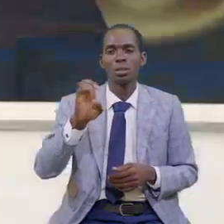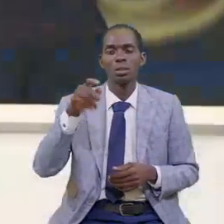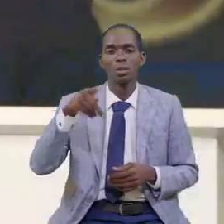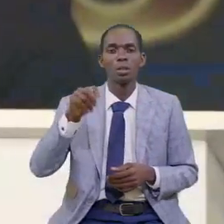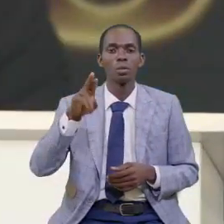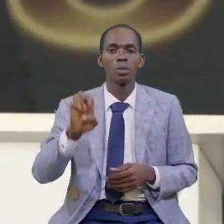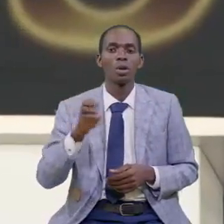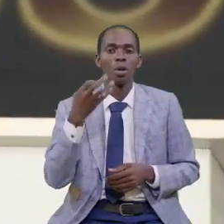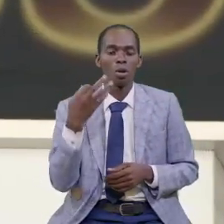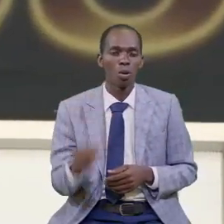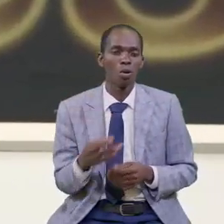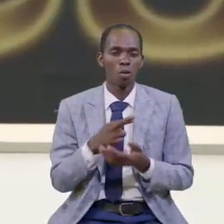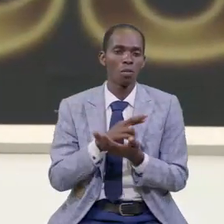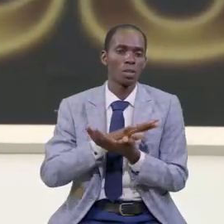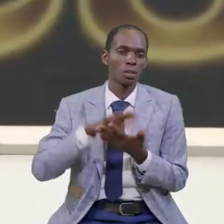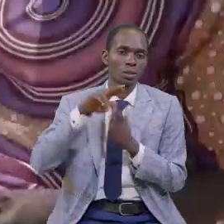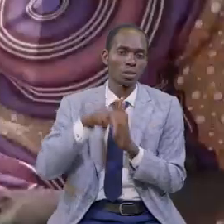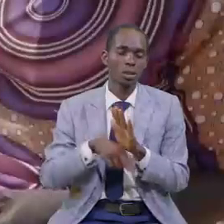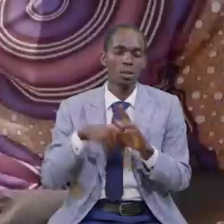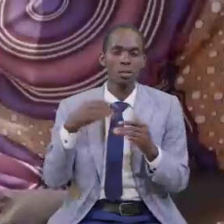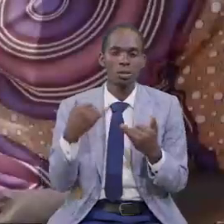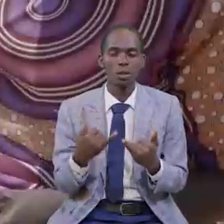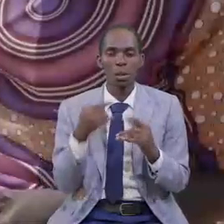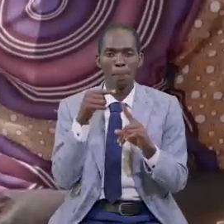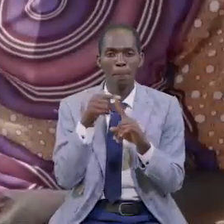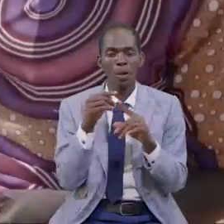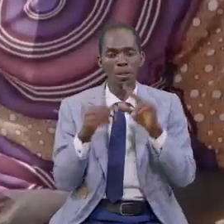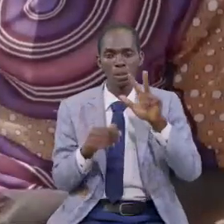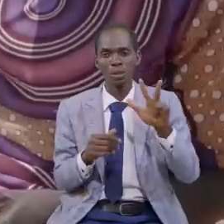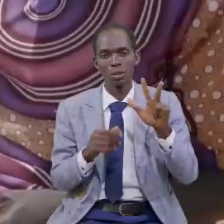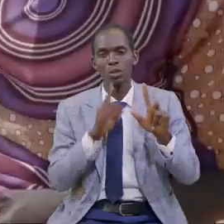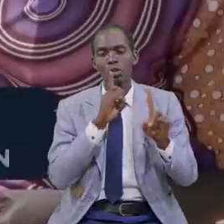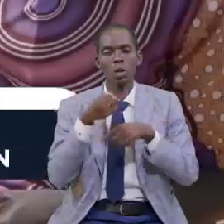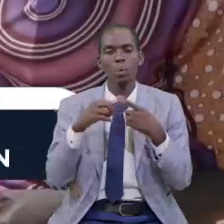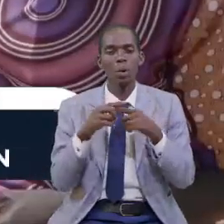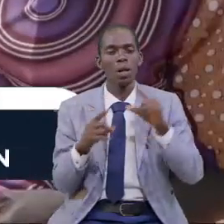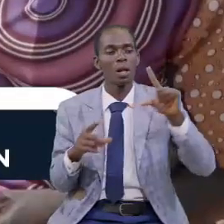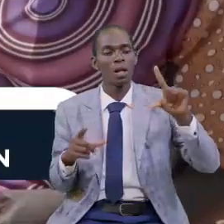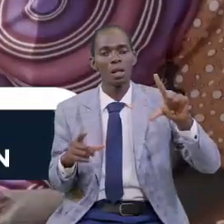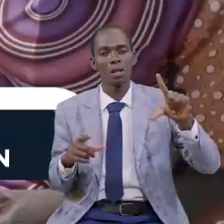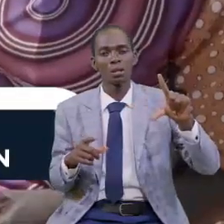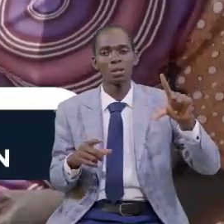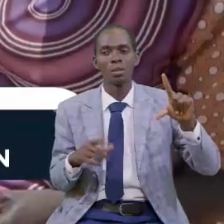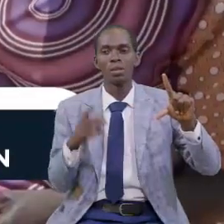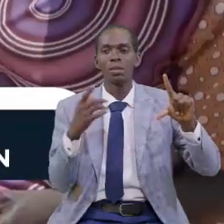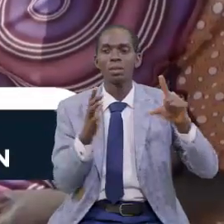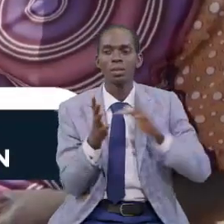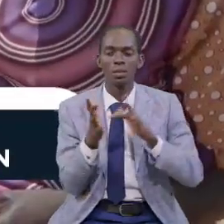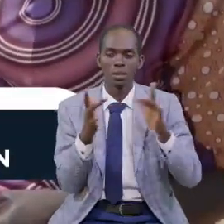We're looking at El Jesus, the Lamb of God,